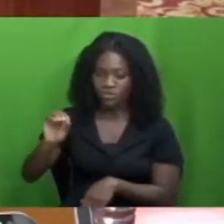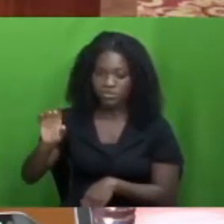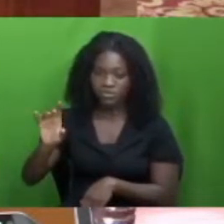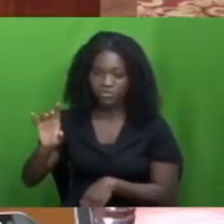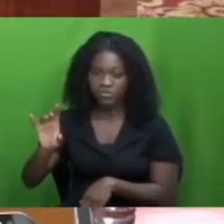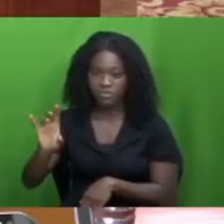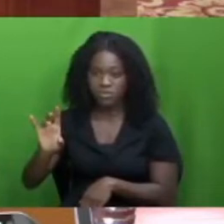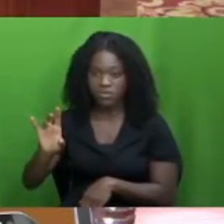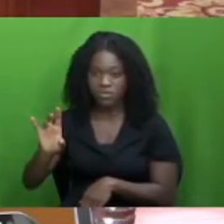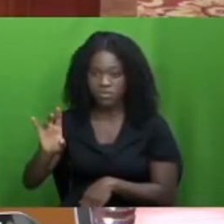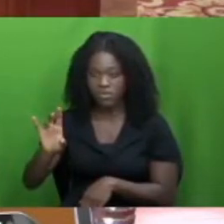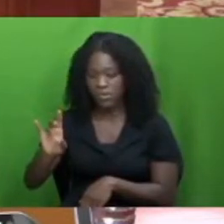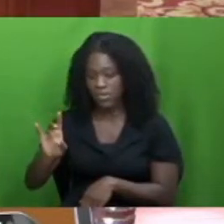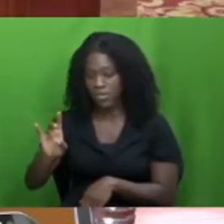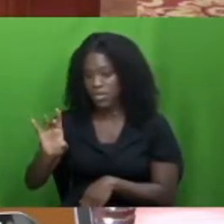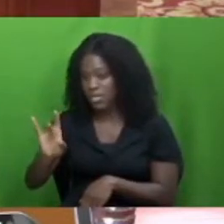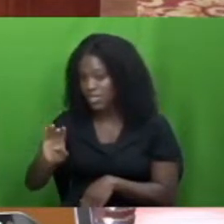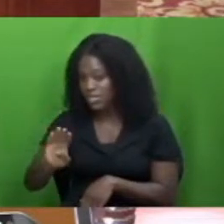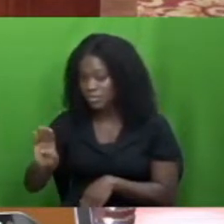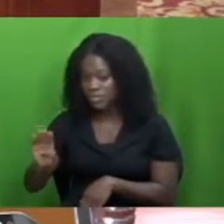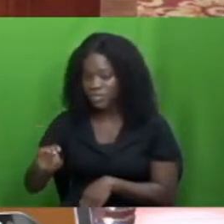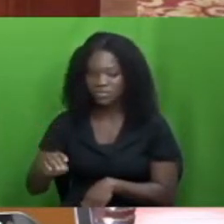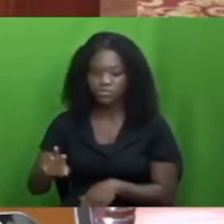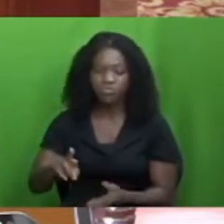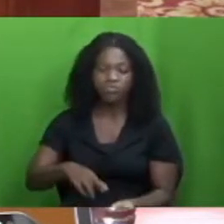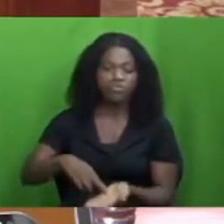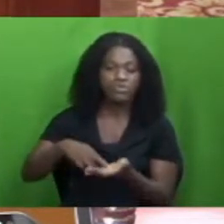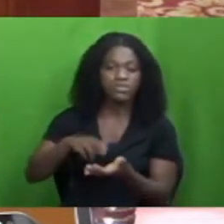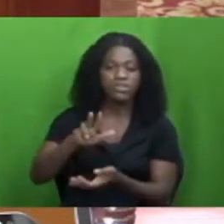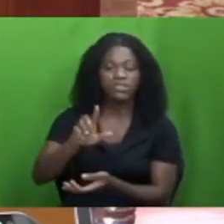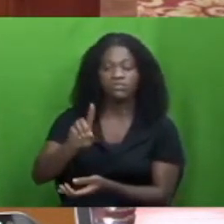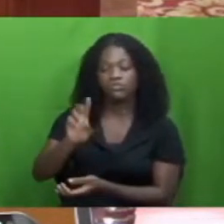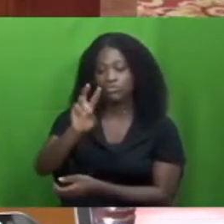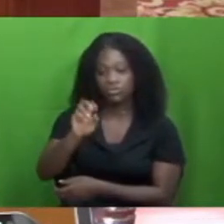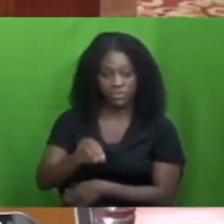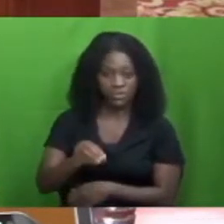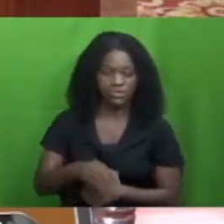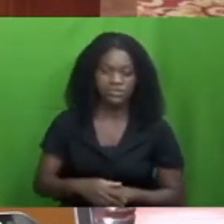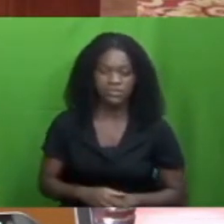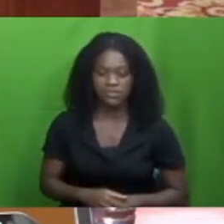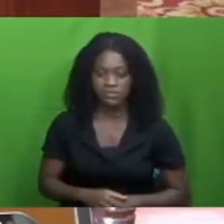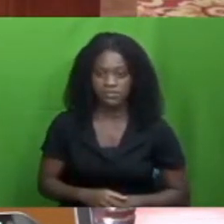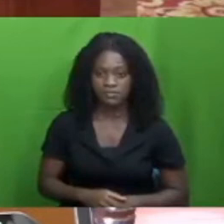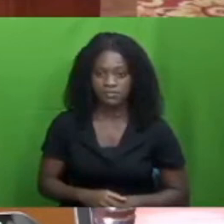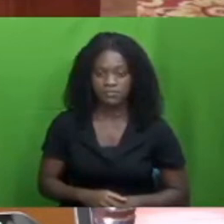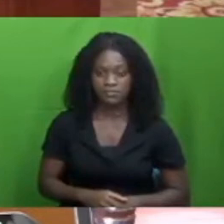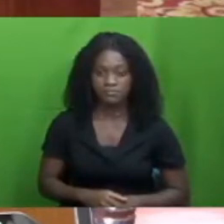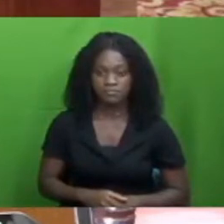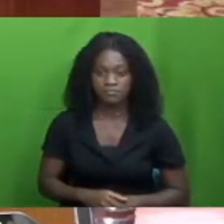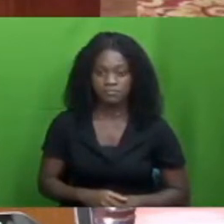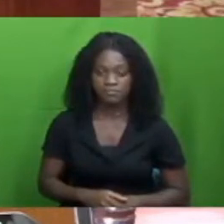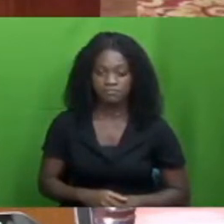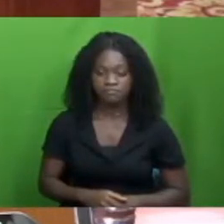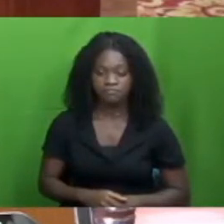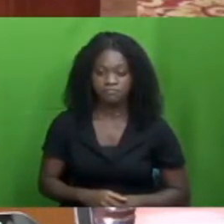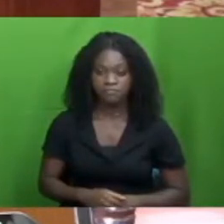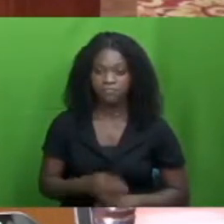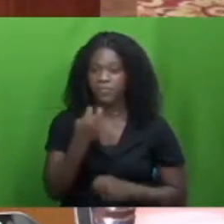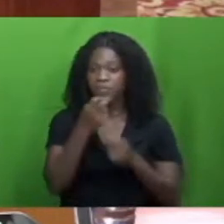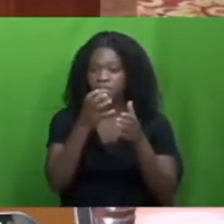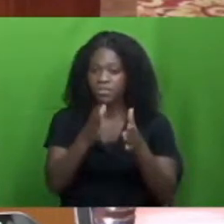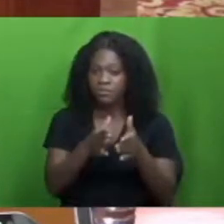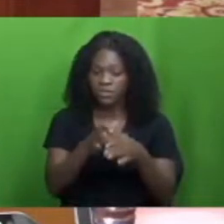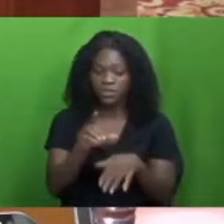$1.008 billion, representing a 32% decline. Mr. Speaker, in the